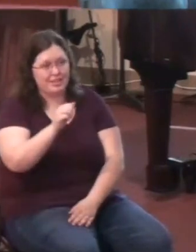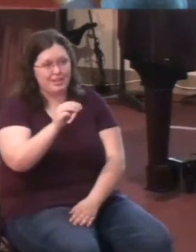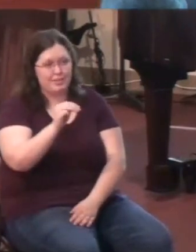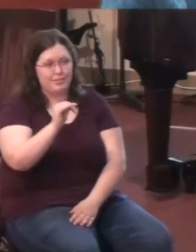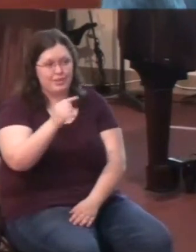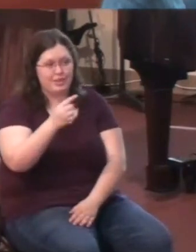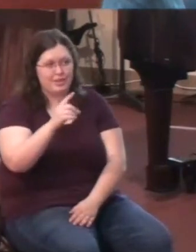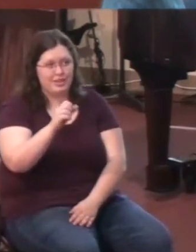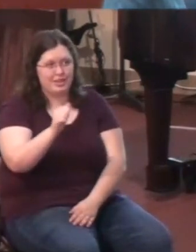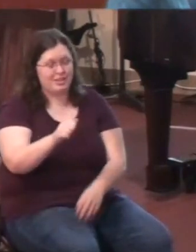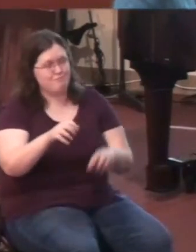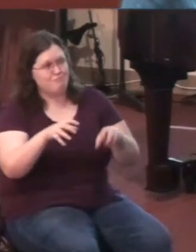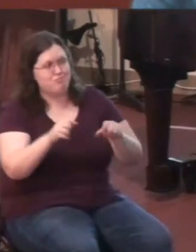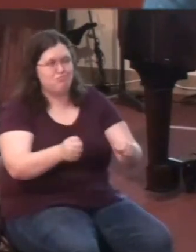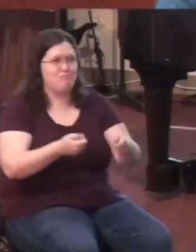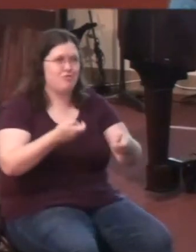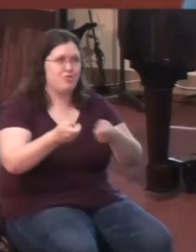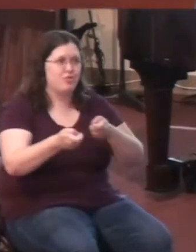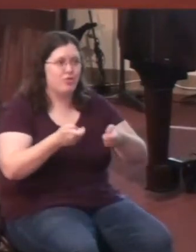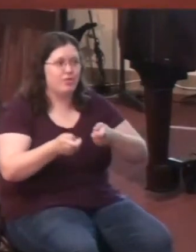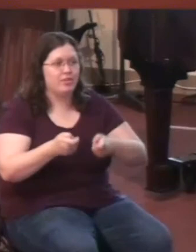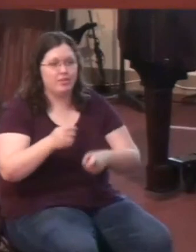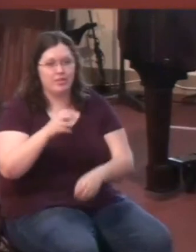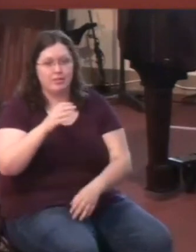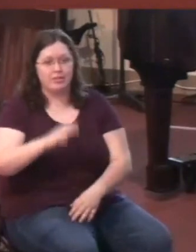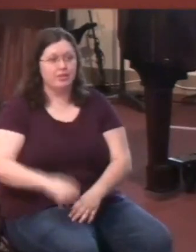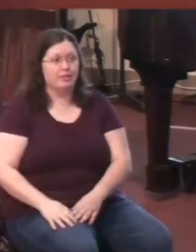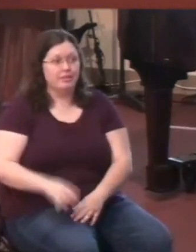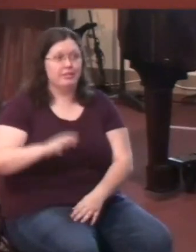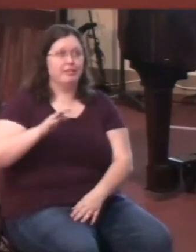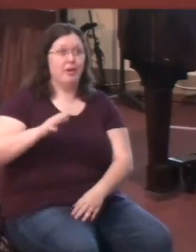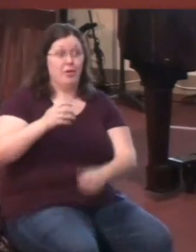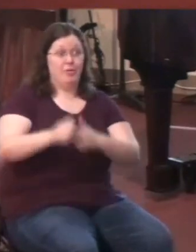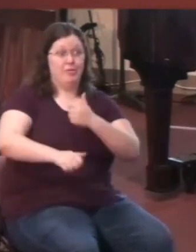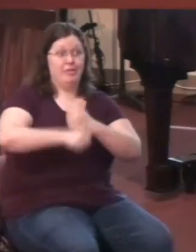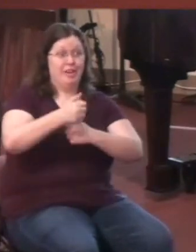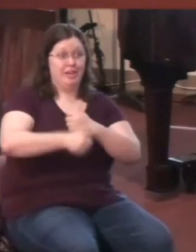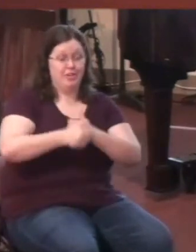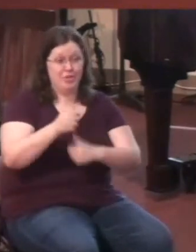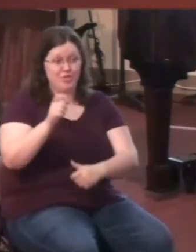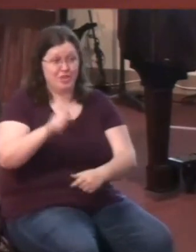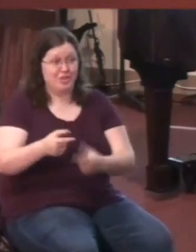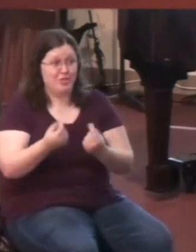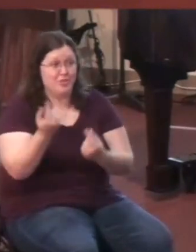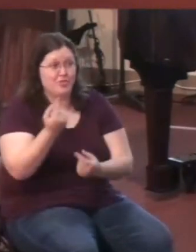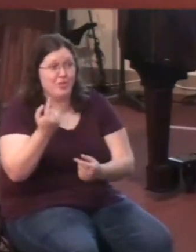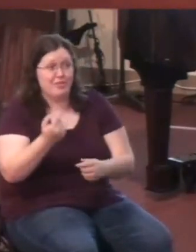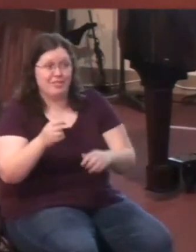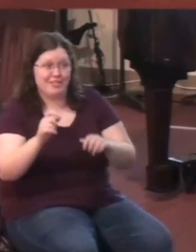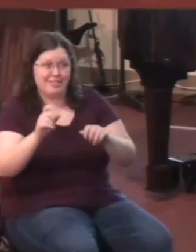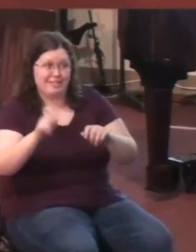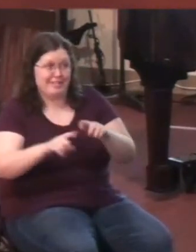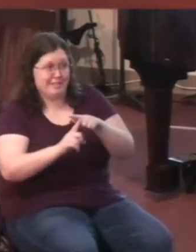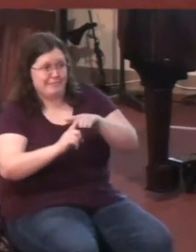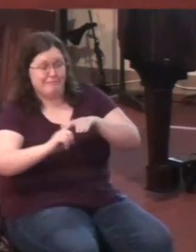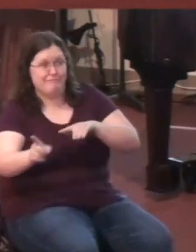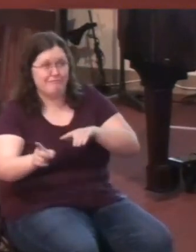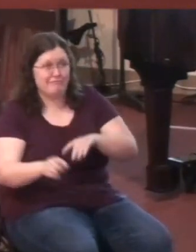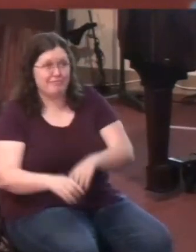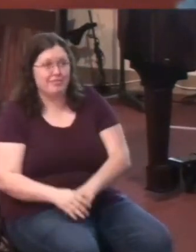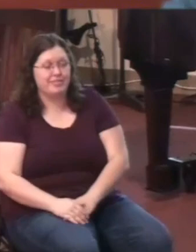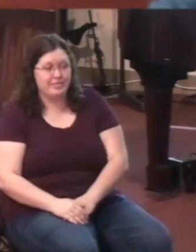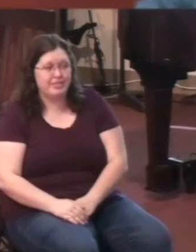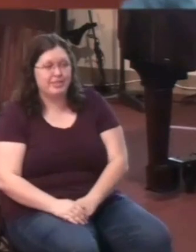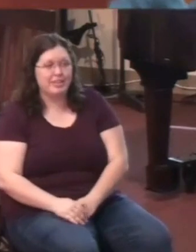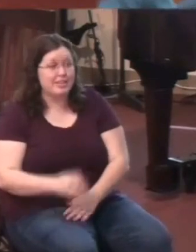hijack, which basically is where that snake goes, whoa, danger, you need to do something to get yourself out of the situation. Now,